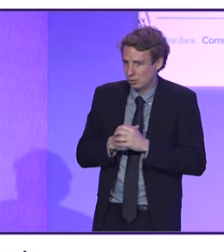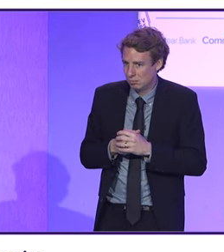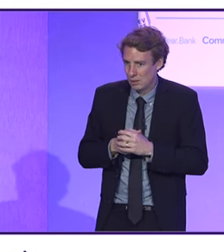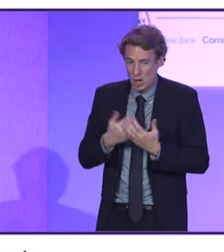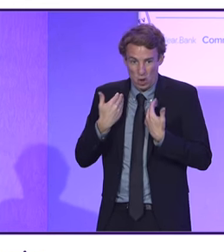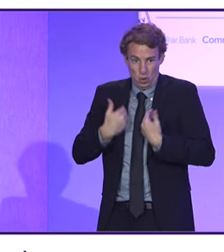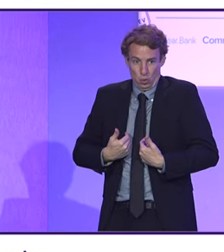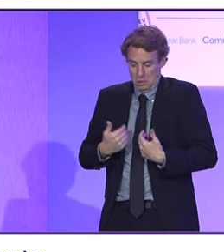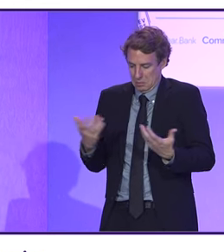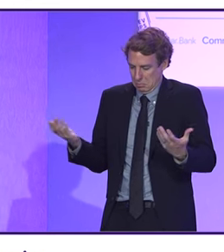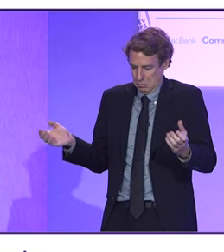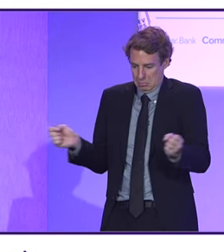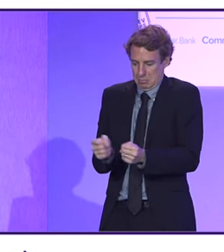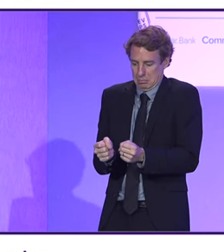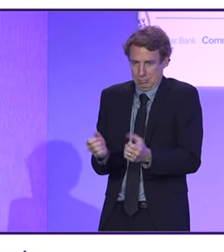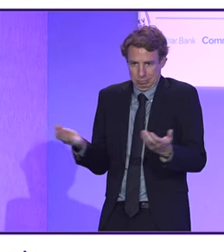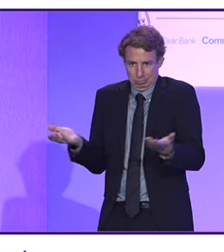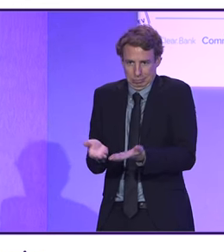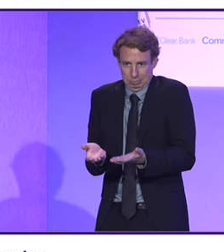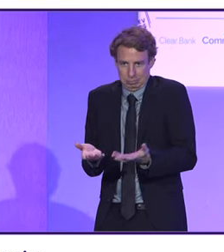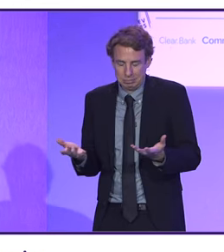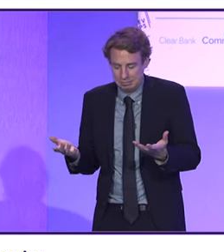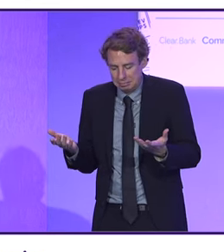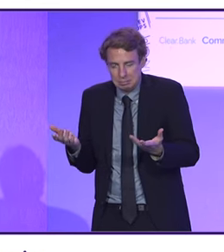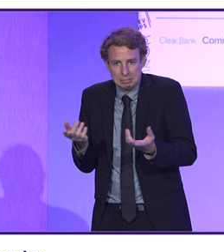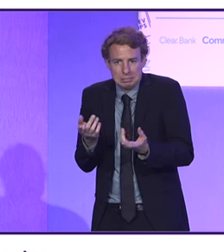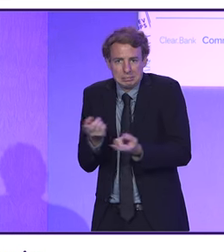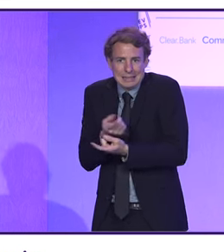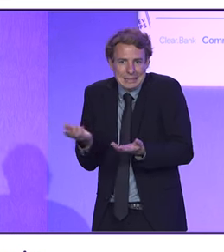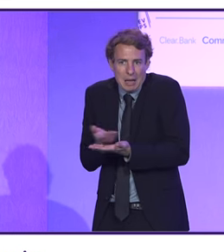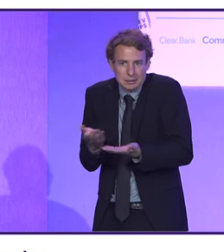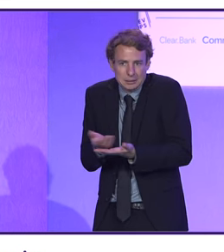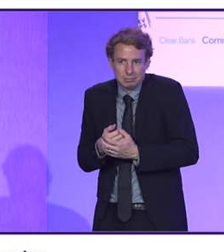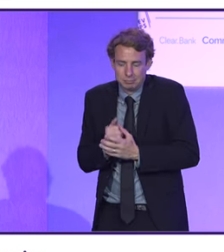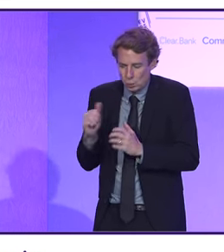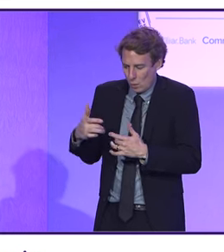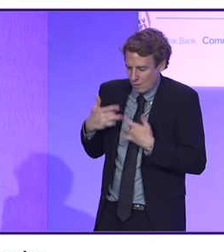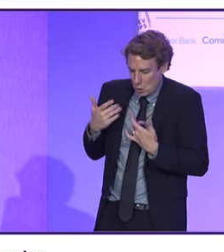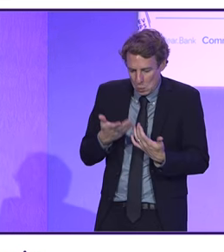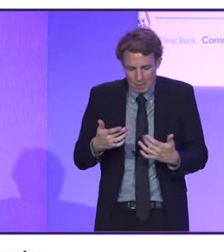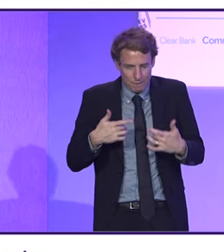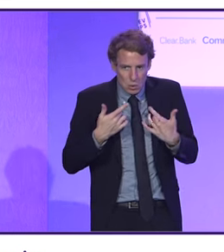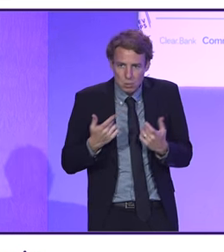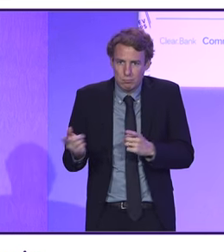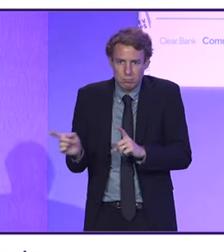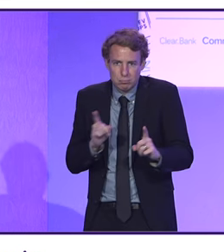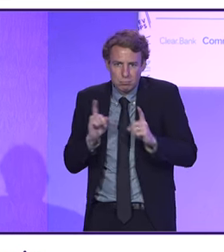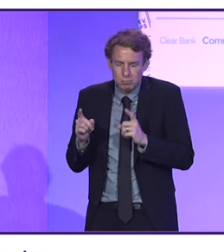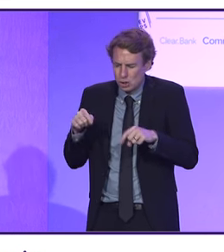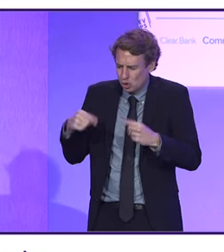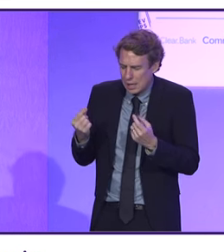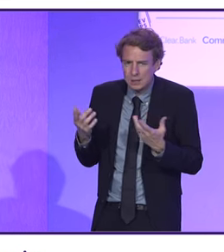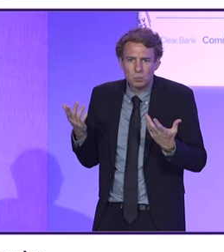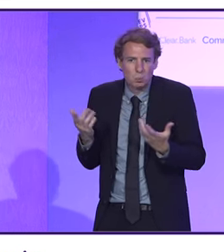and having them discuss what their point of view is. What is the challenge that they're facing? What are the things that they want to achieve?